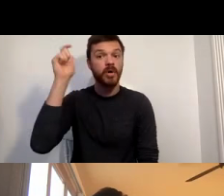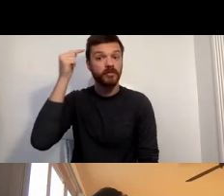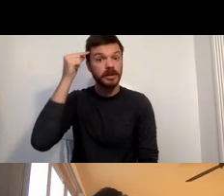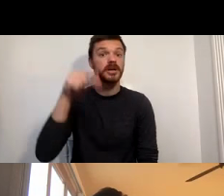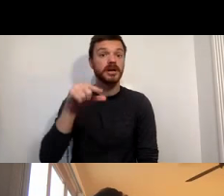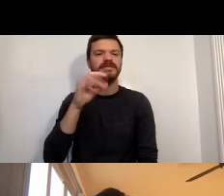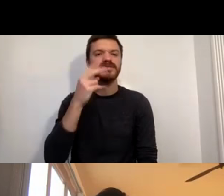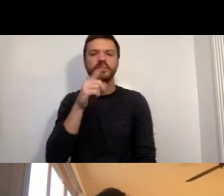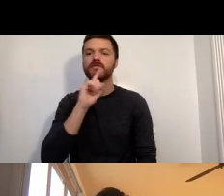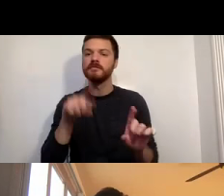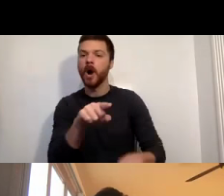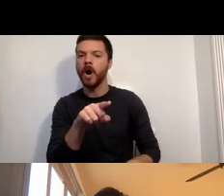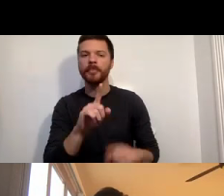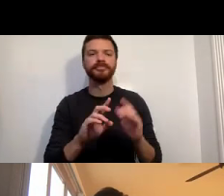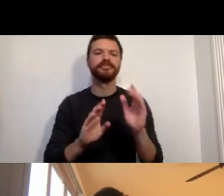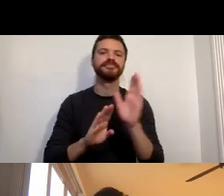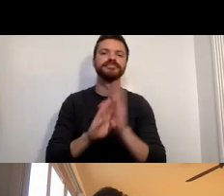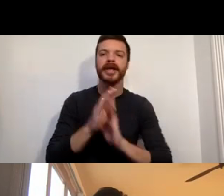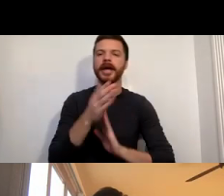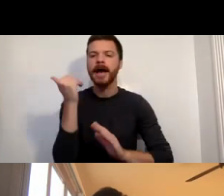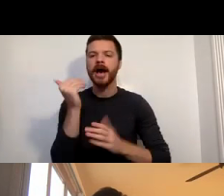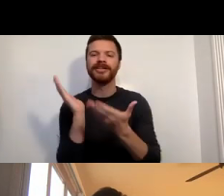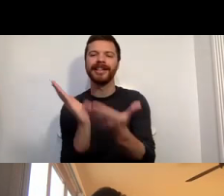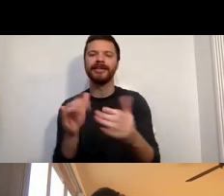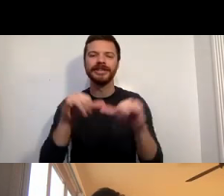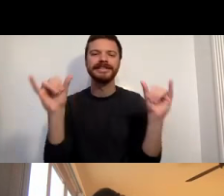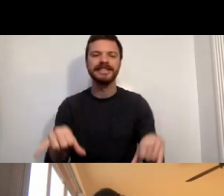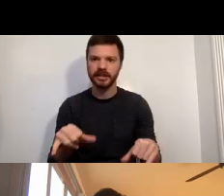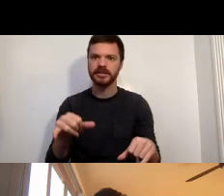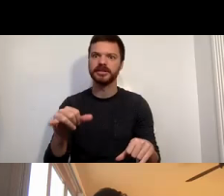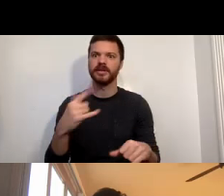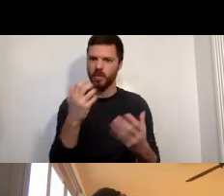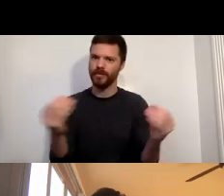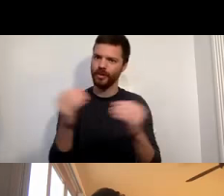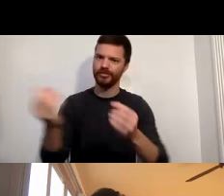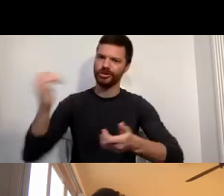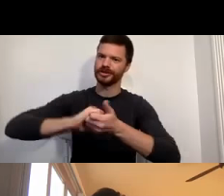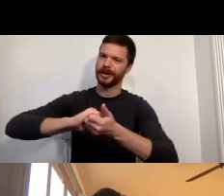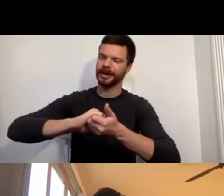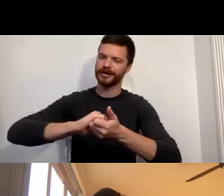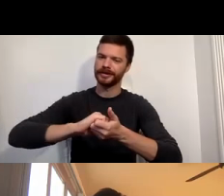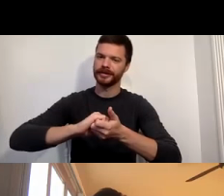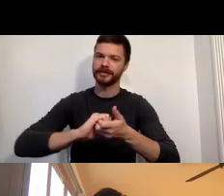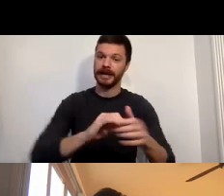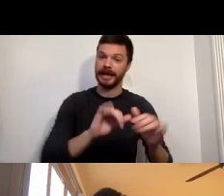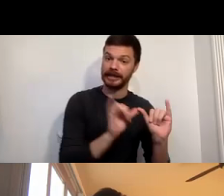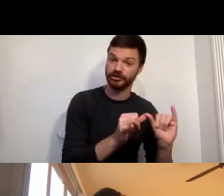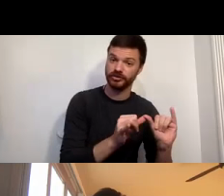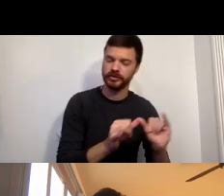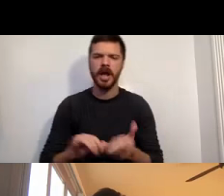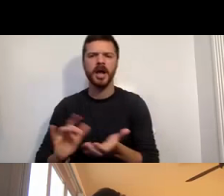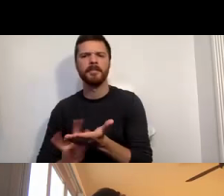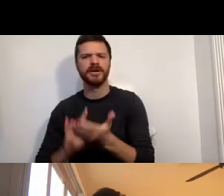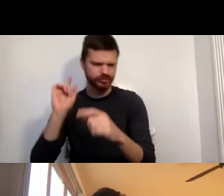this report here, Building a Better Delivery System, has been calling for greater partnership between the professions of engineering and medicine for a